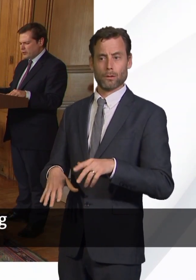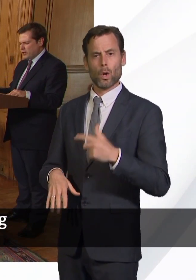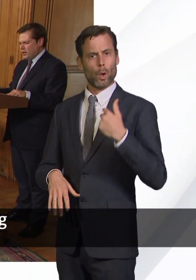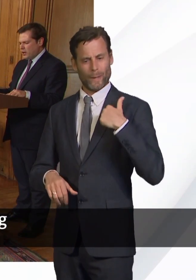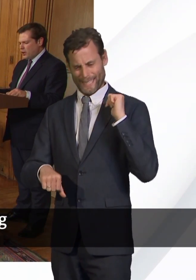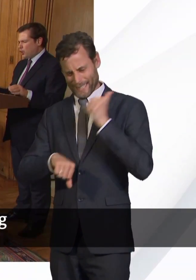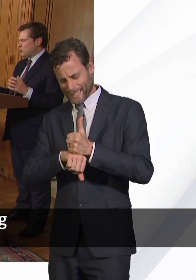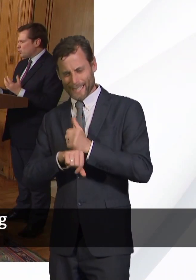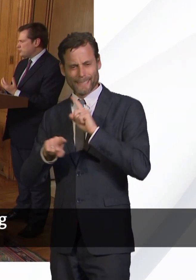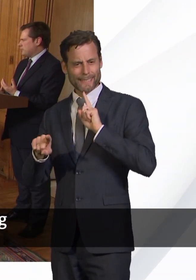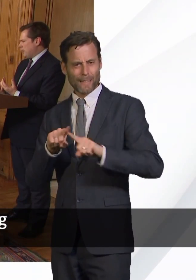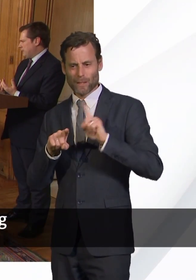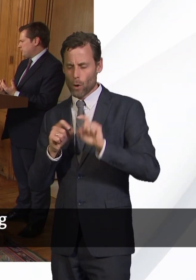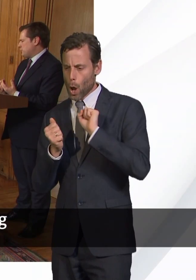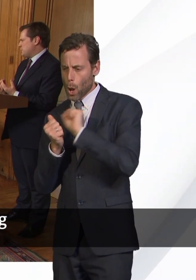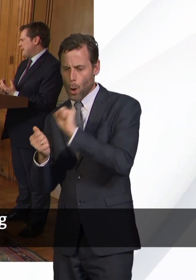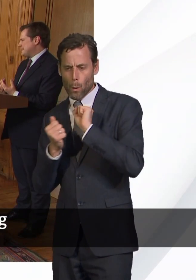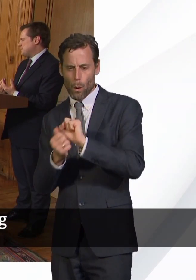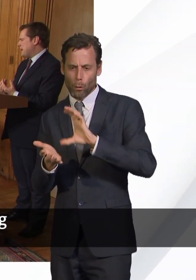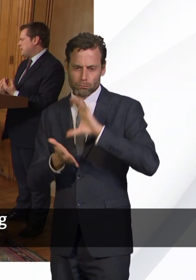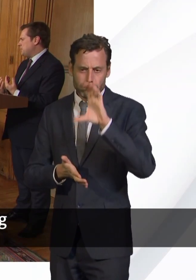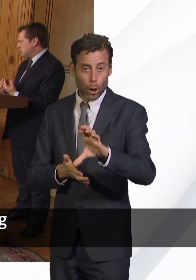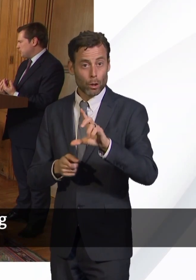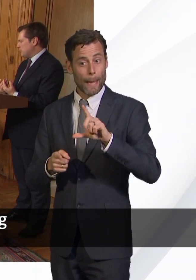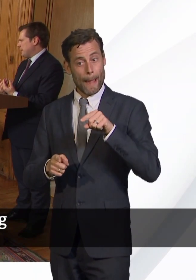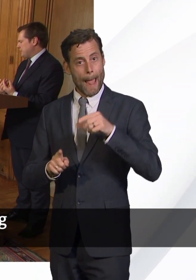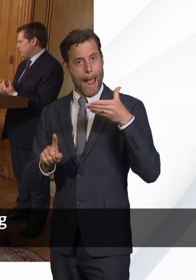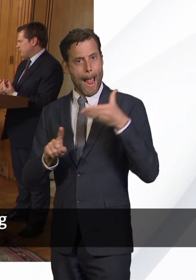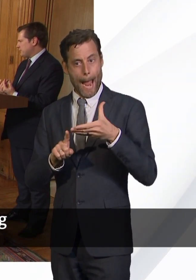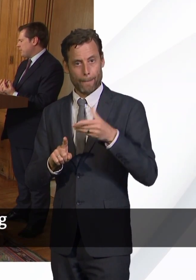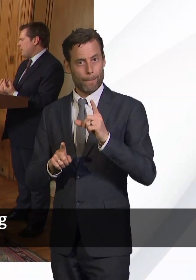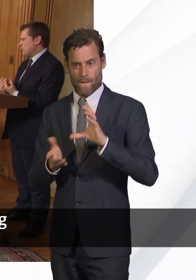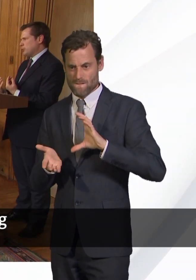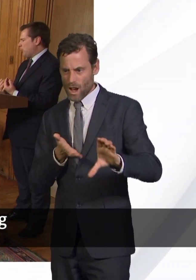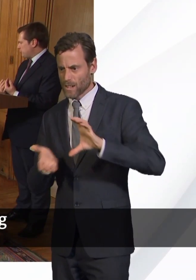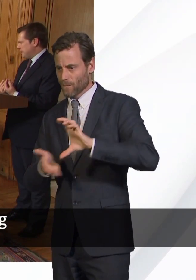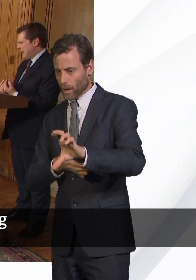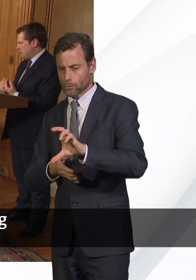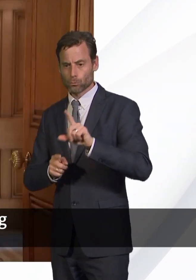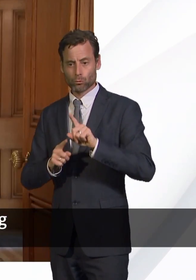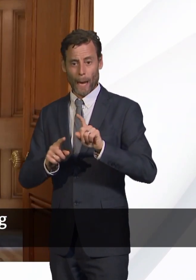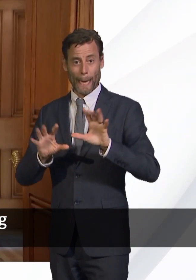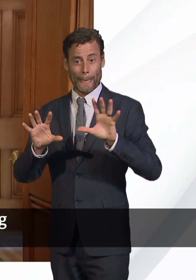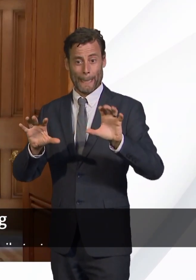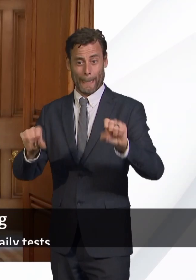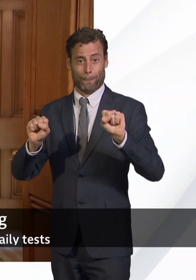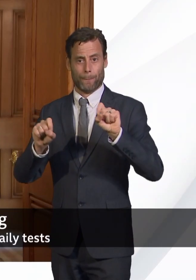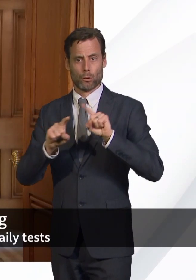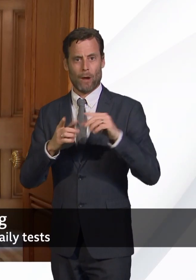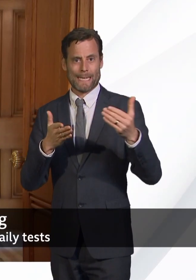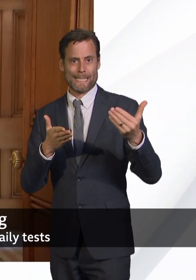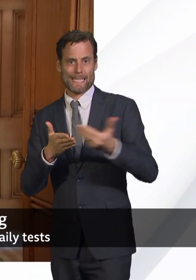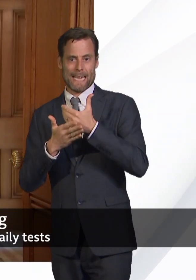and so on, are all designed to protect as many people and businesses as we possibly can. We know we won't be able to